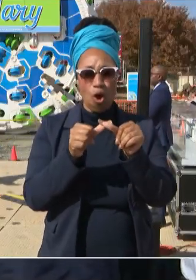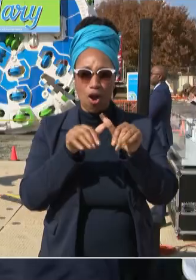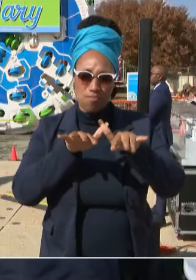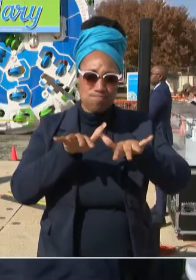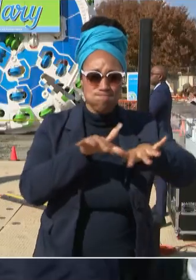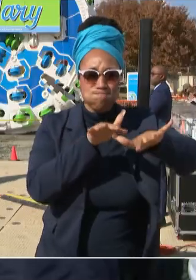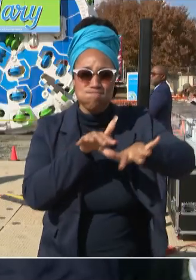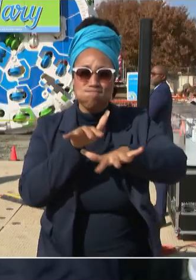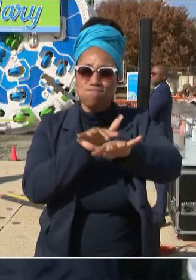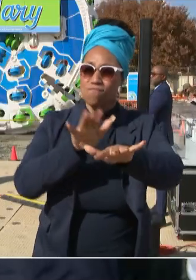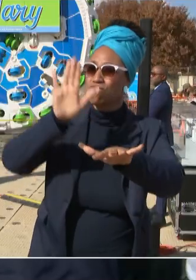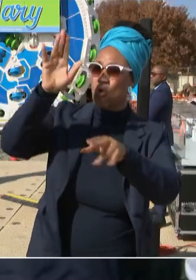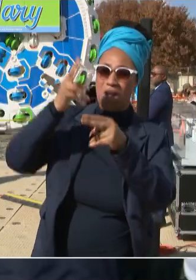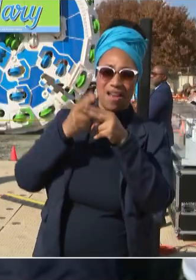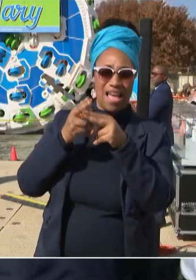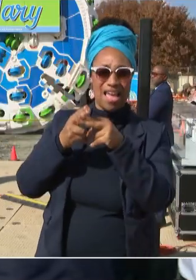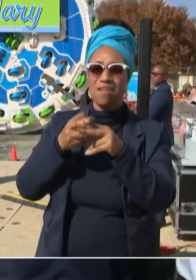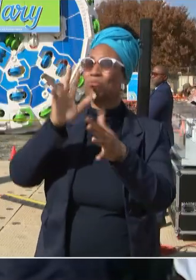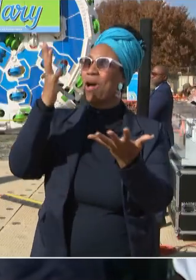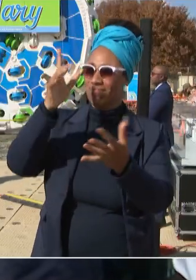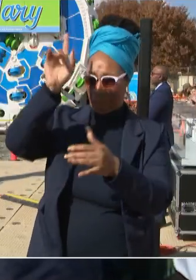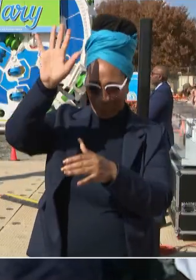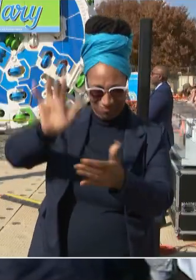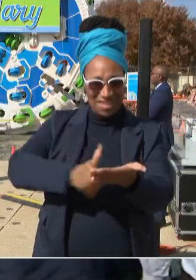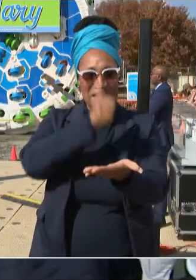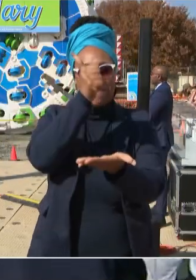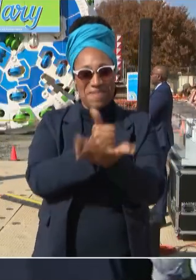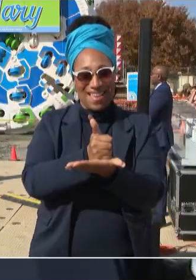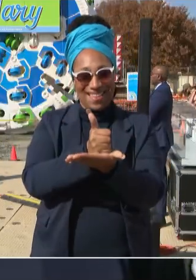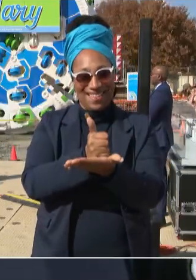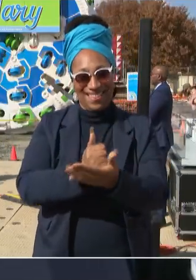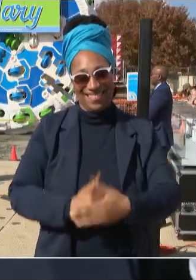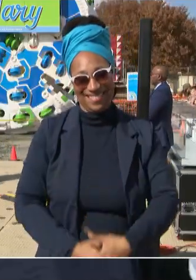God's people said amen and amen. Thank you.